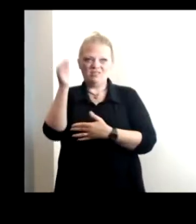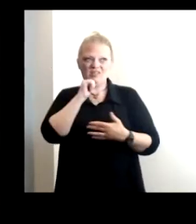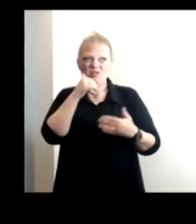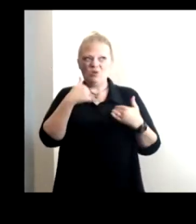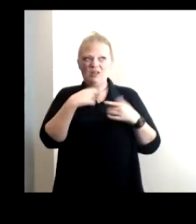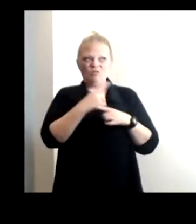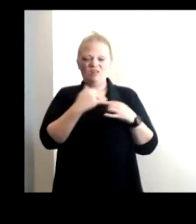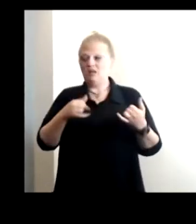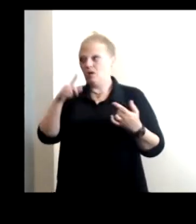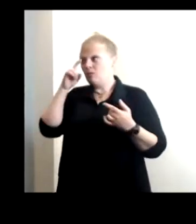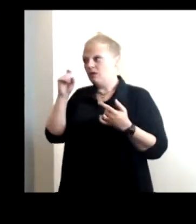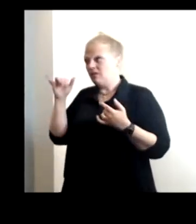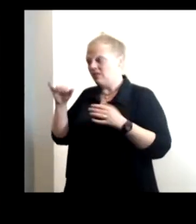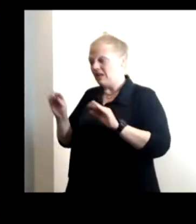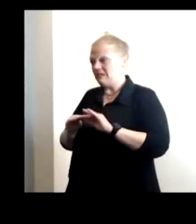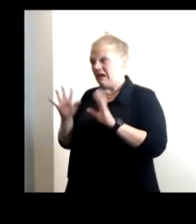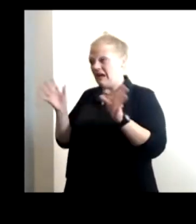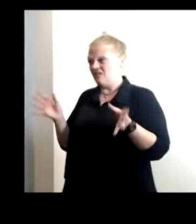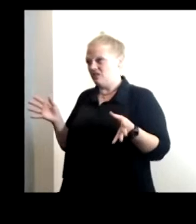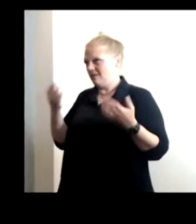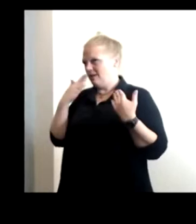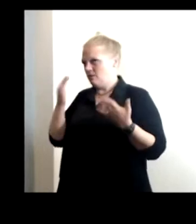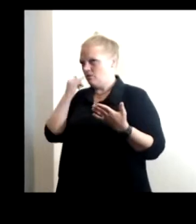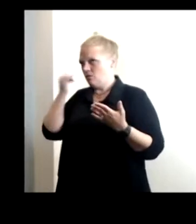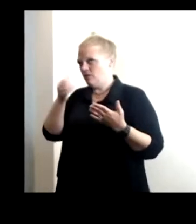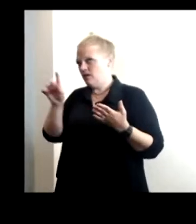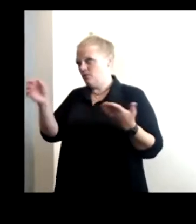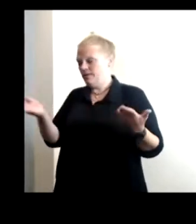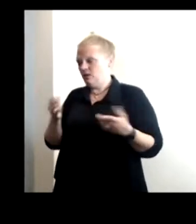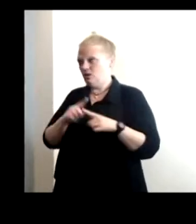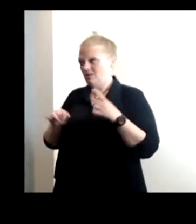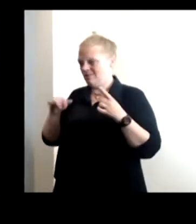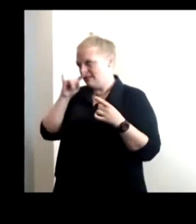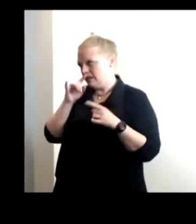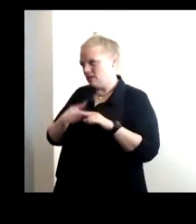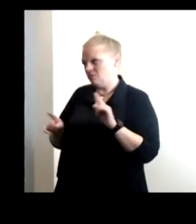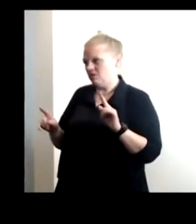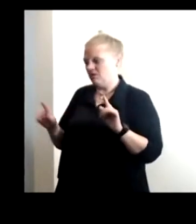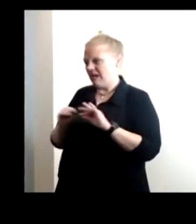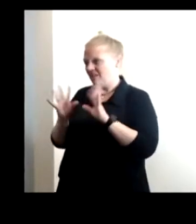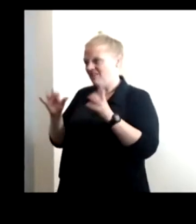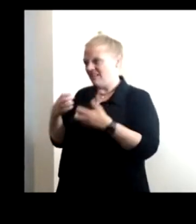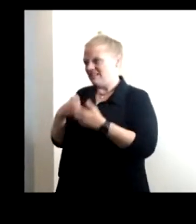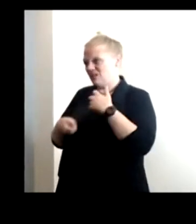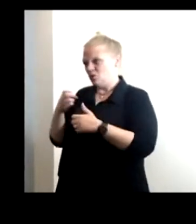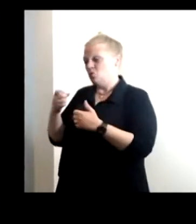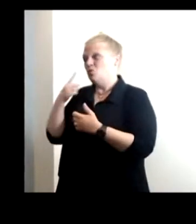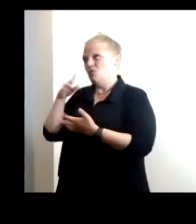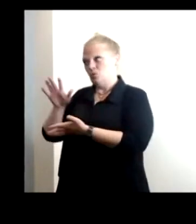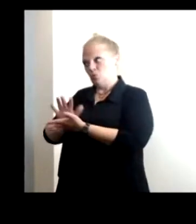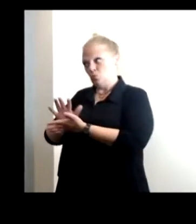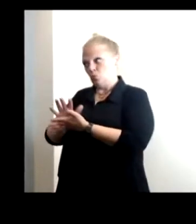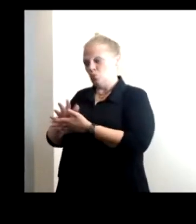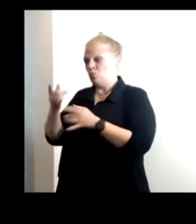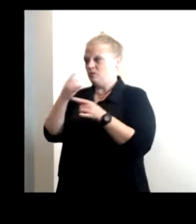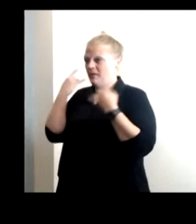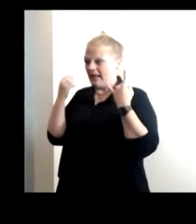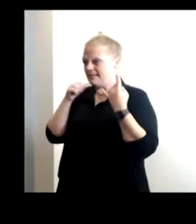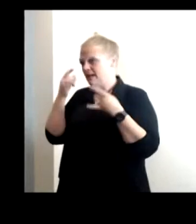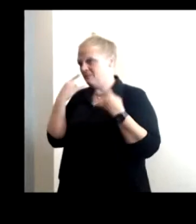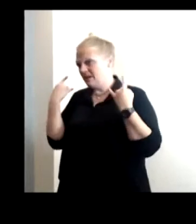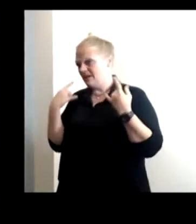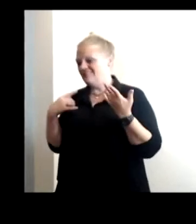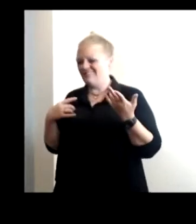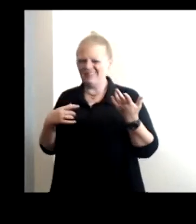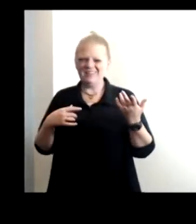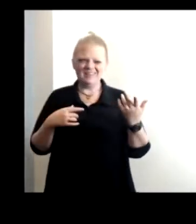off the top of my head. Because that's obviously, I don't know whether anybody here has kids, but that's obviously an issue with the schools, masked or not masked.